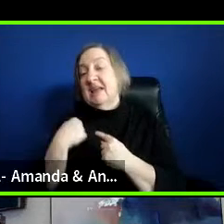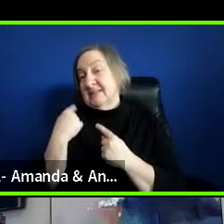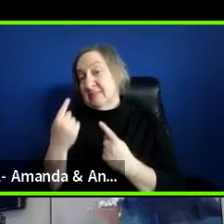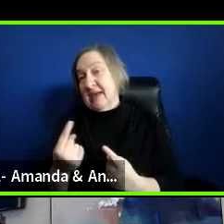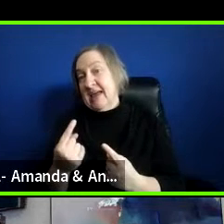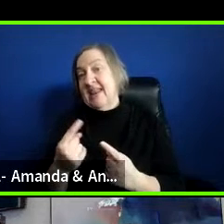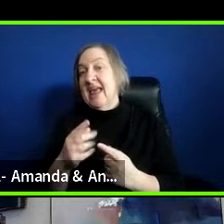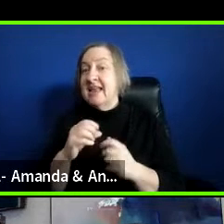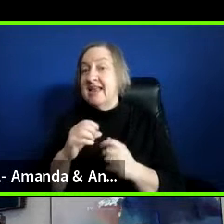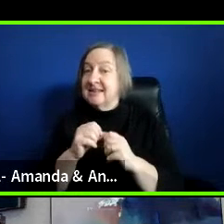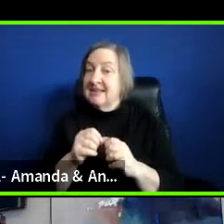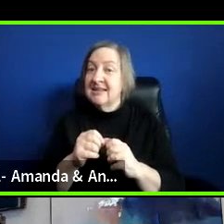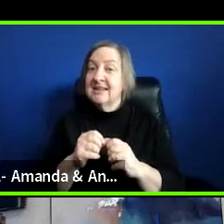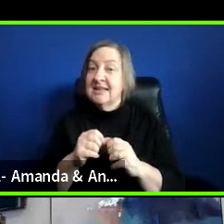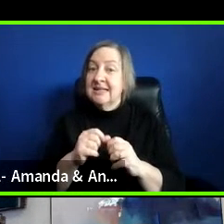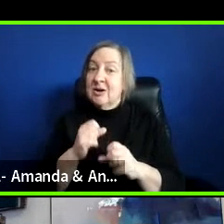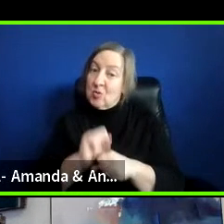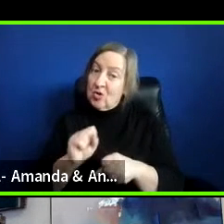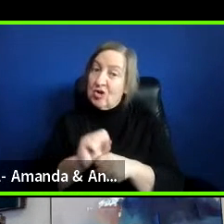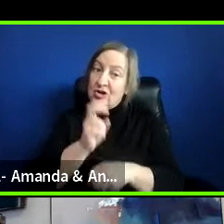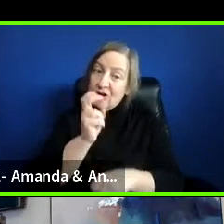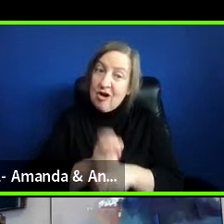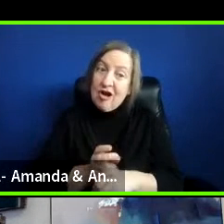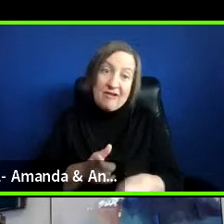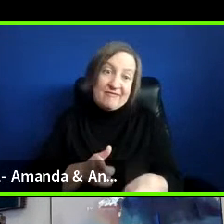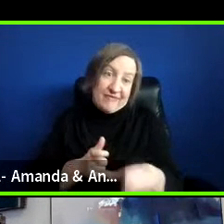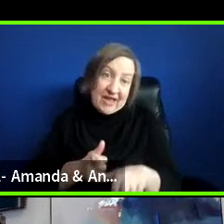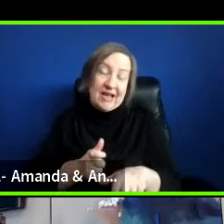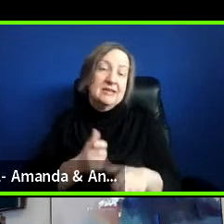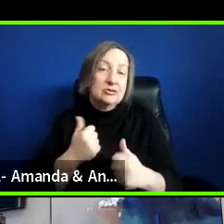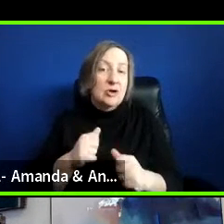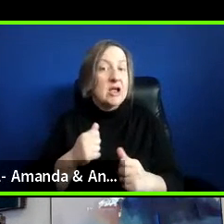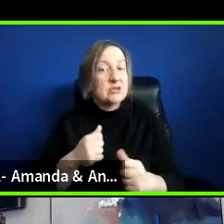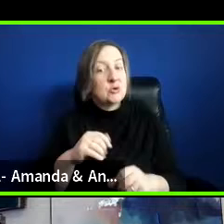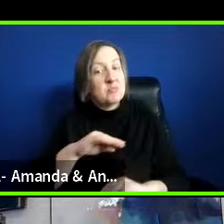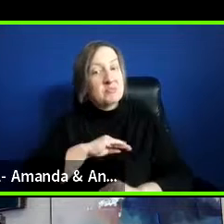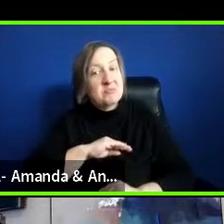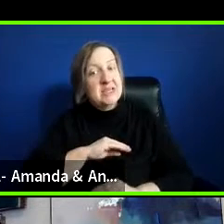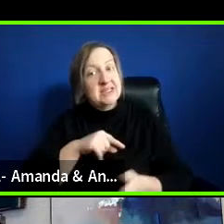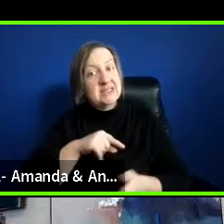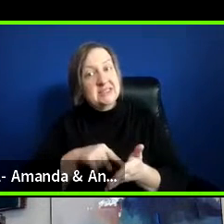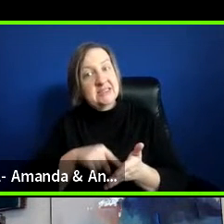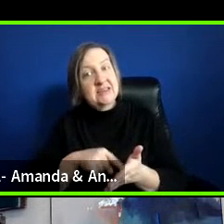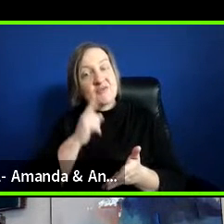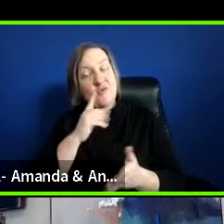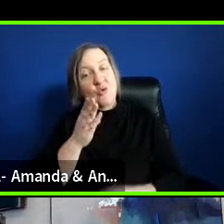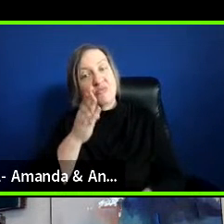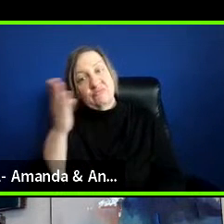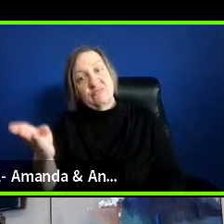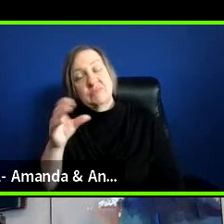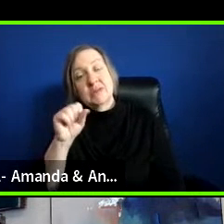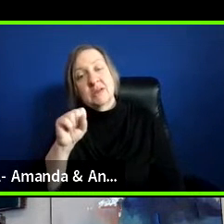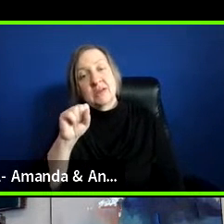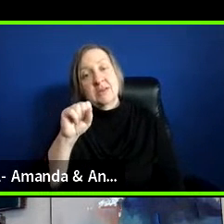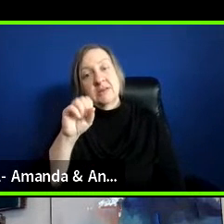on kind of a dead sprint to meet the deadlines for submission of the